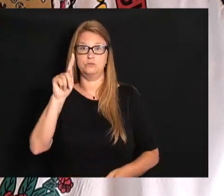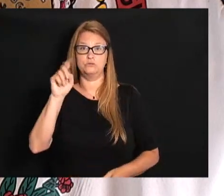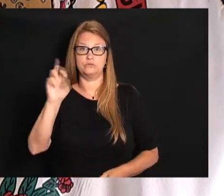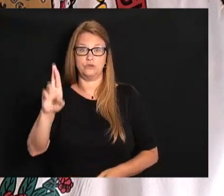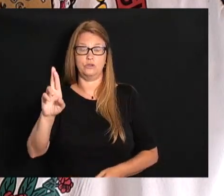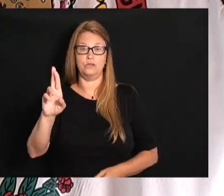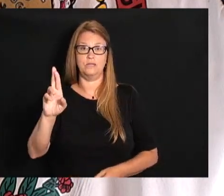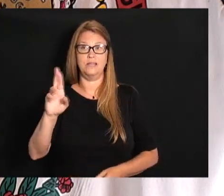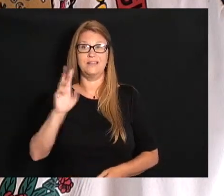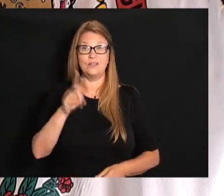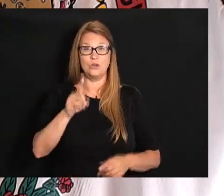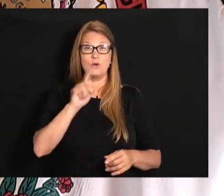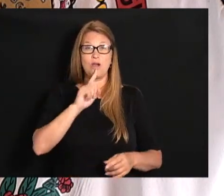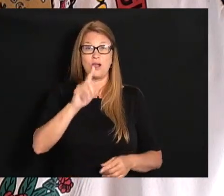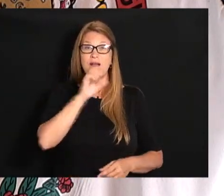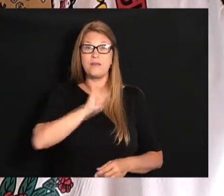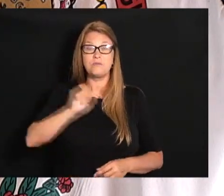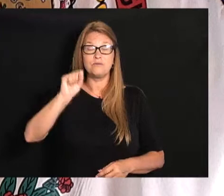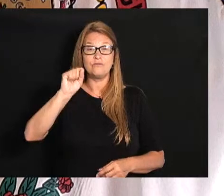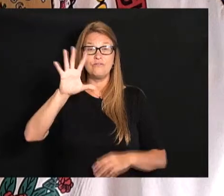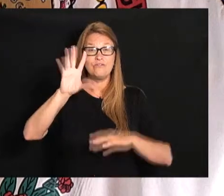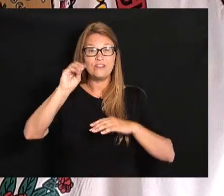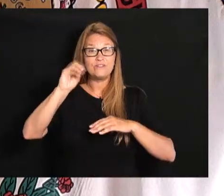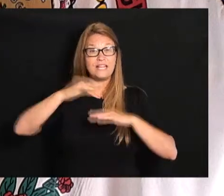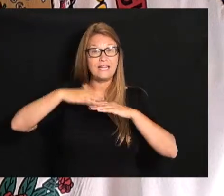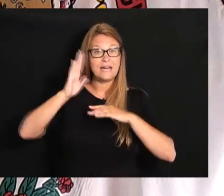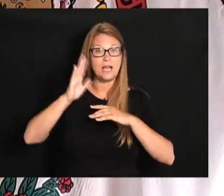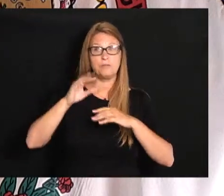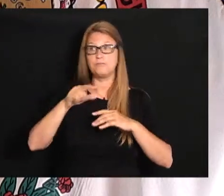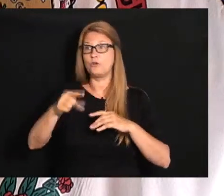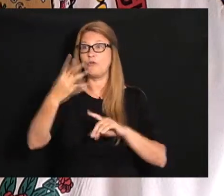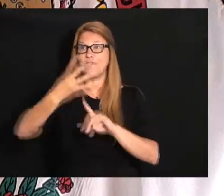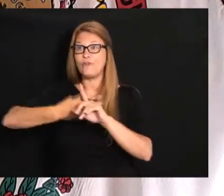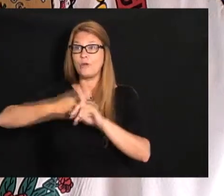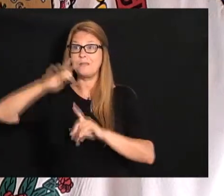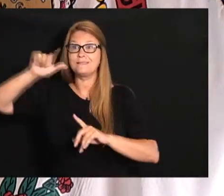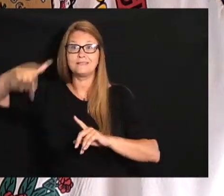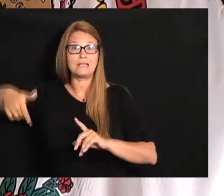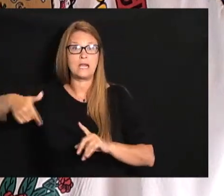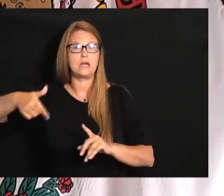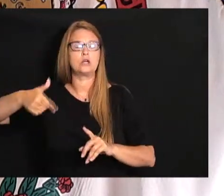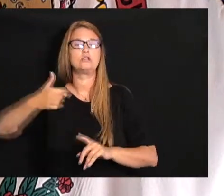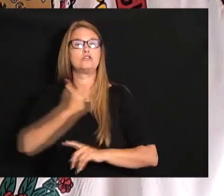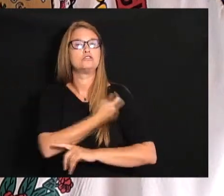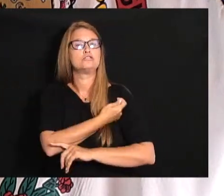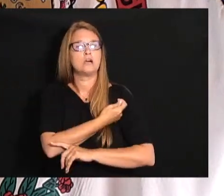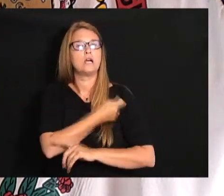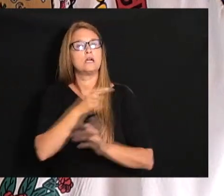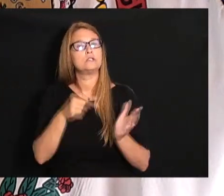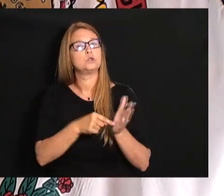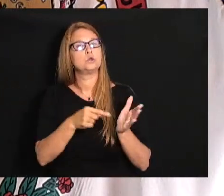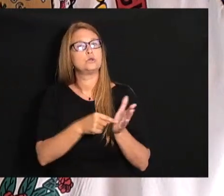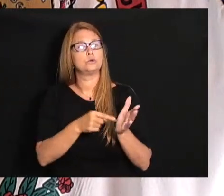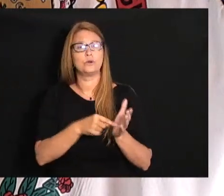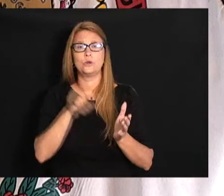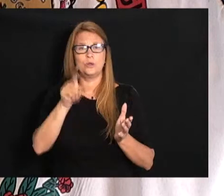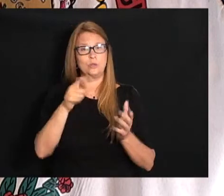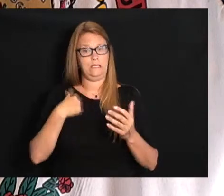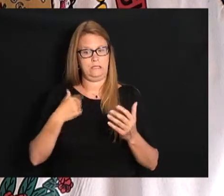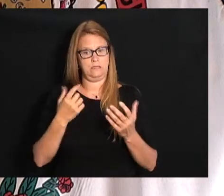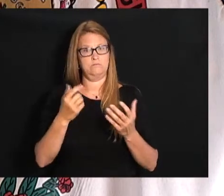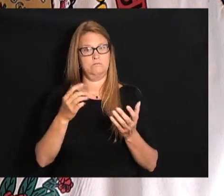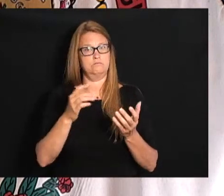those 50 and older. If you're out 4 months or whatever the time period may be, your immunity is almost